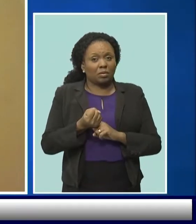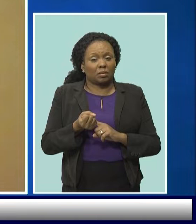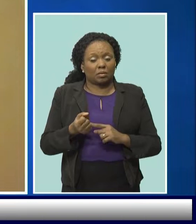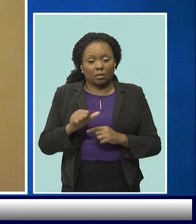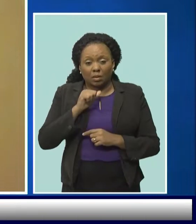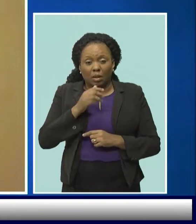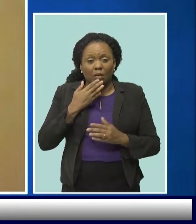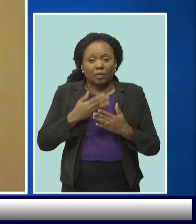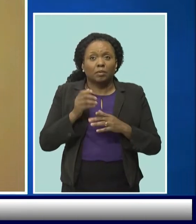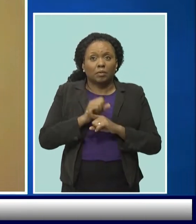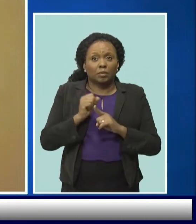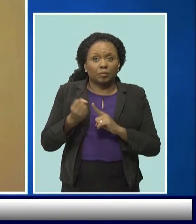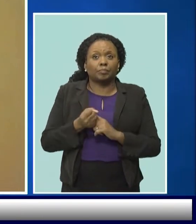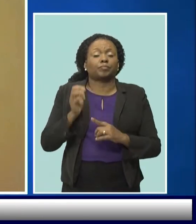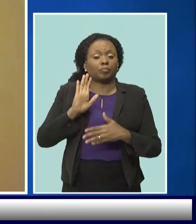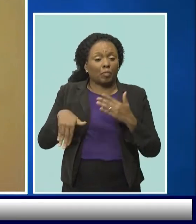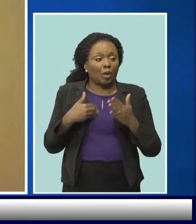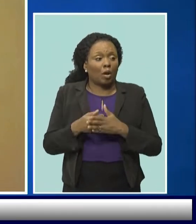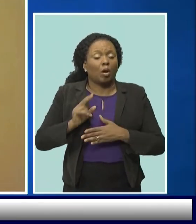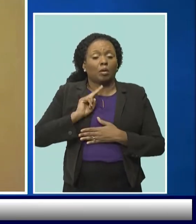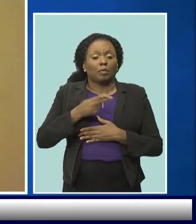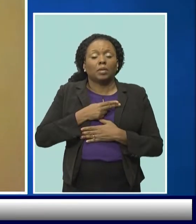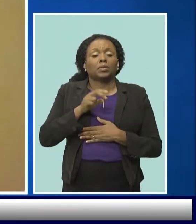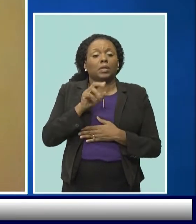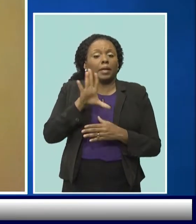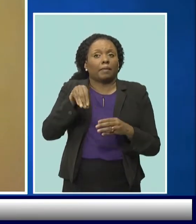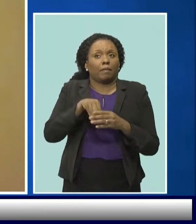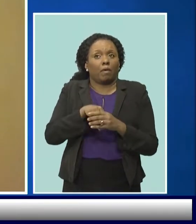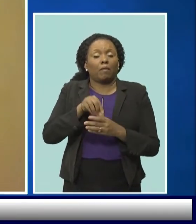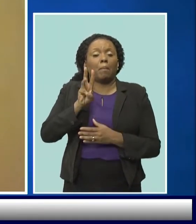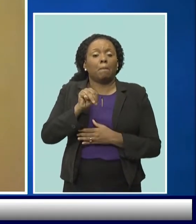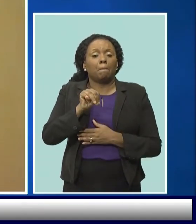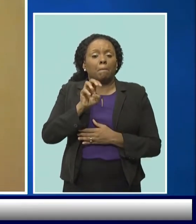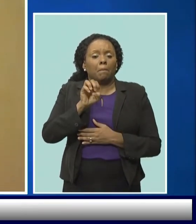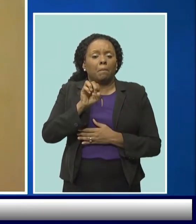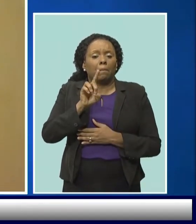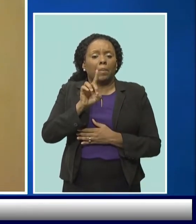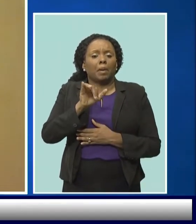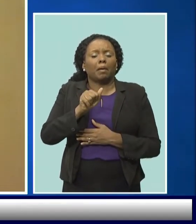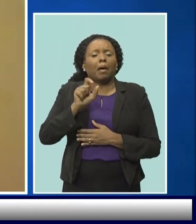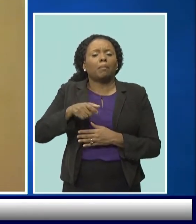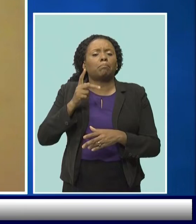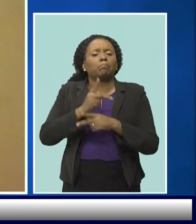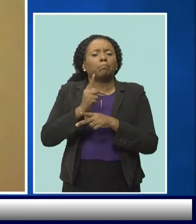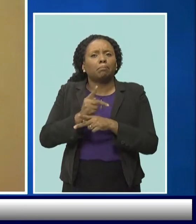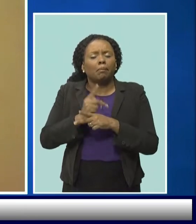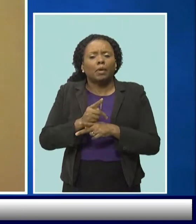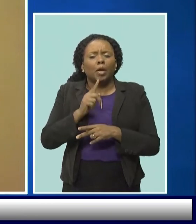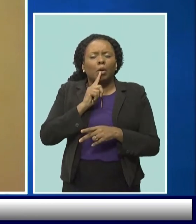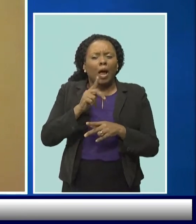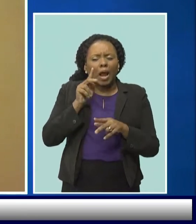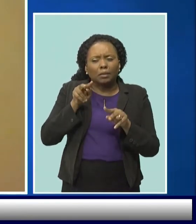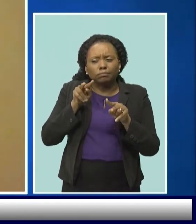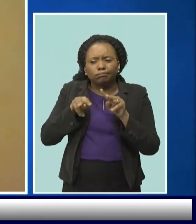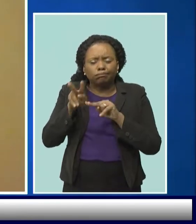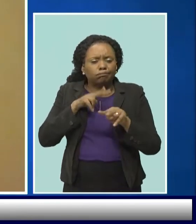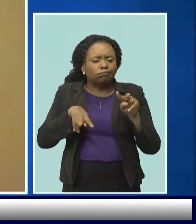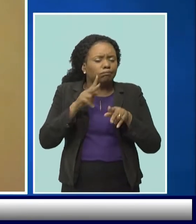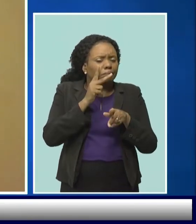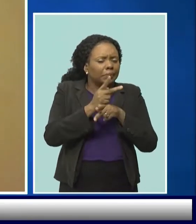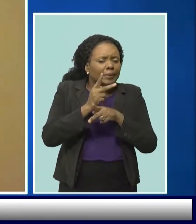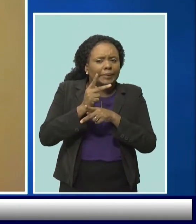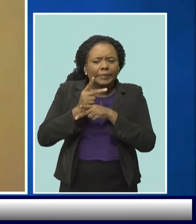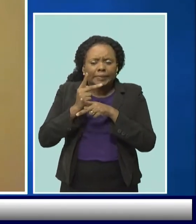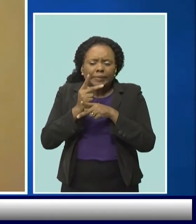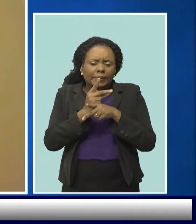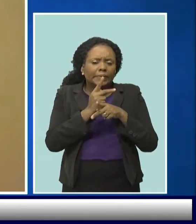we all as media people have to be very vigilant and look out for these things. So we have to